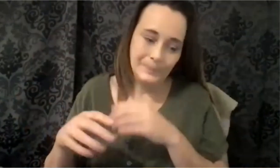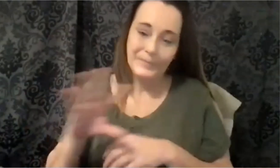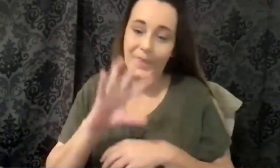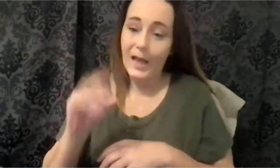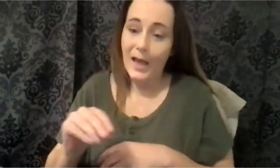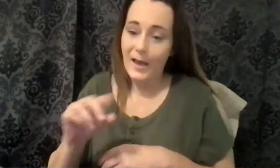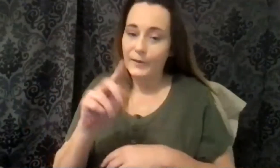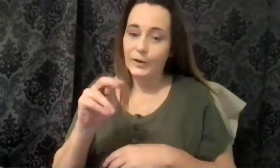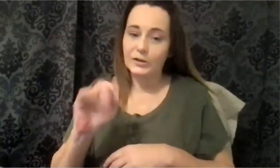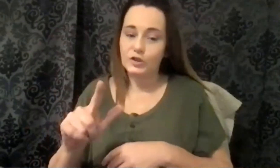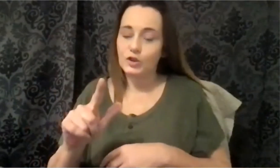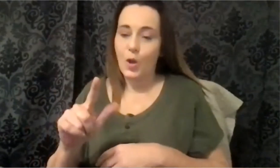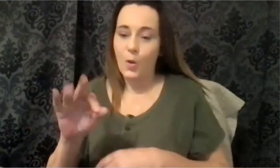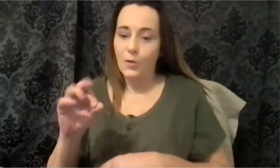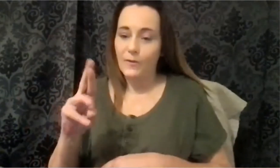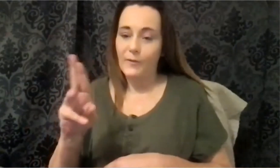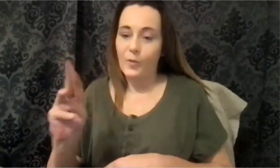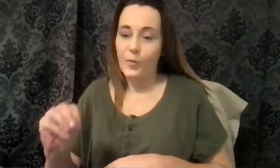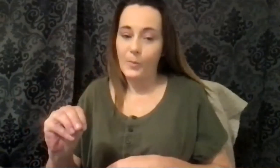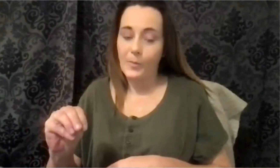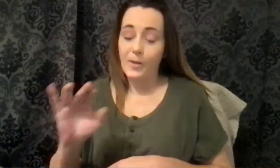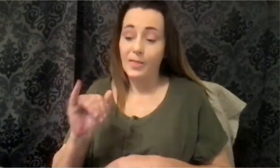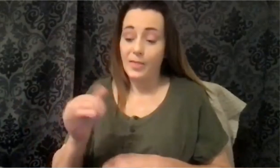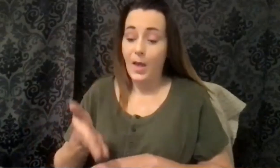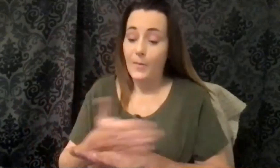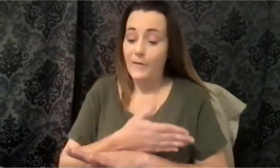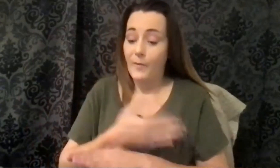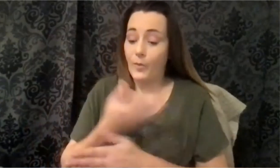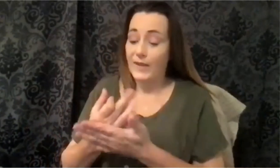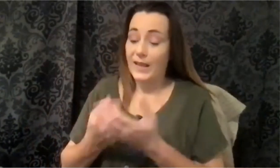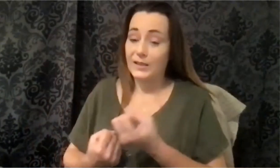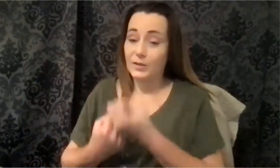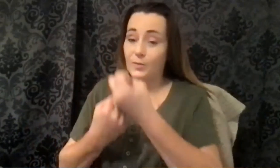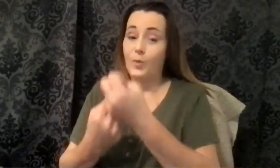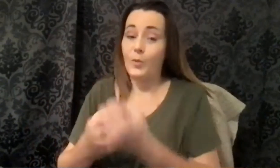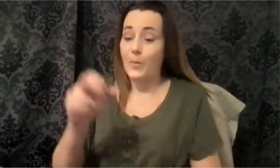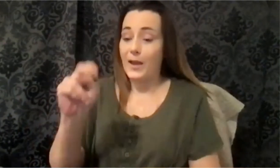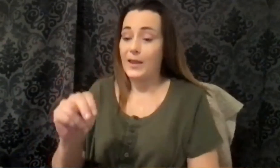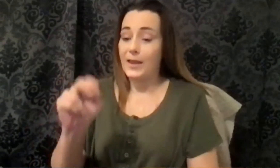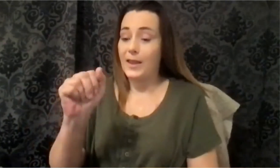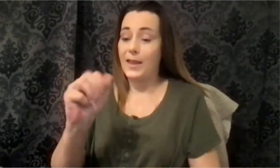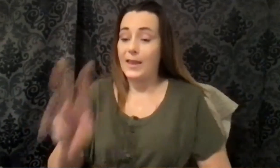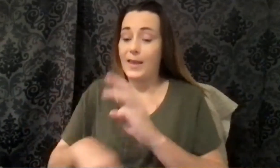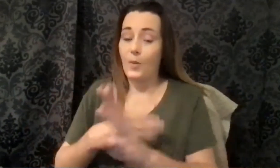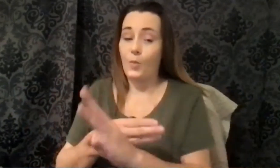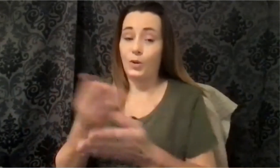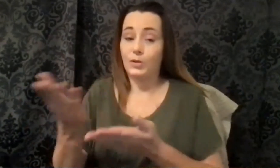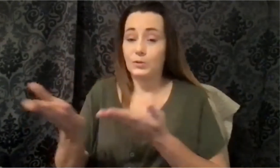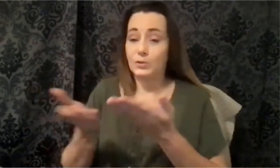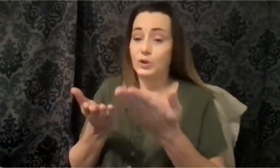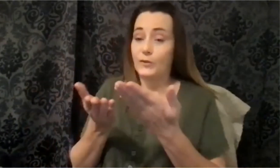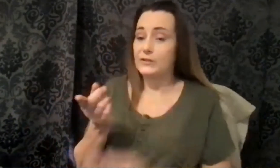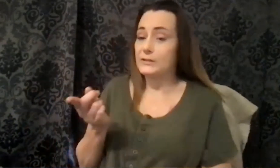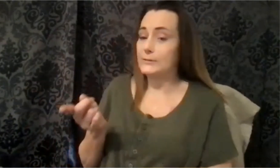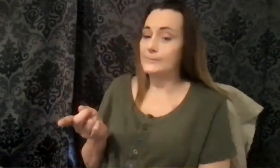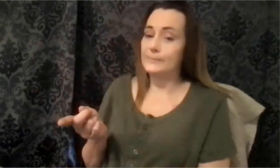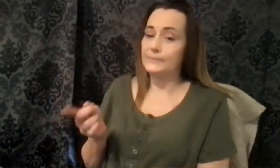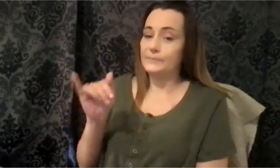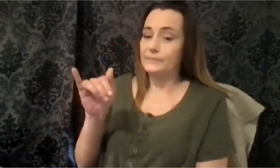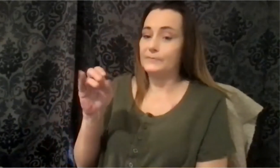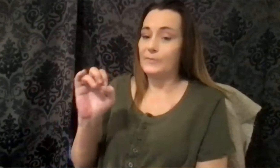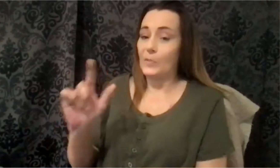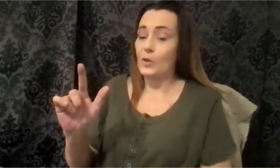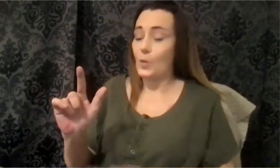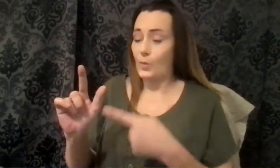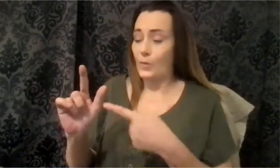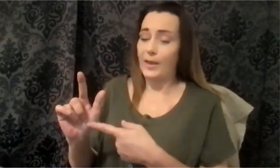Forum, that was heavily supported and financially supported by NA World Services. And, you know, they haven't, Yoel was there. He could tell you